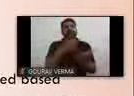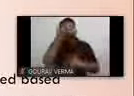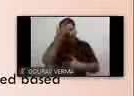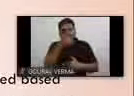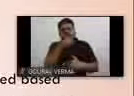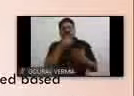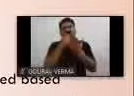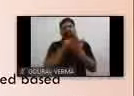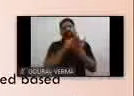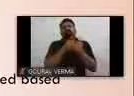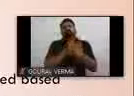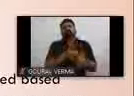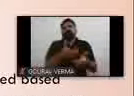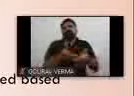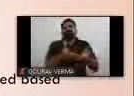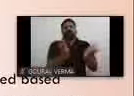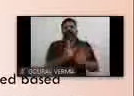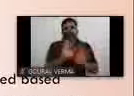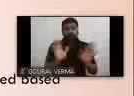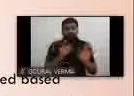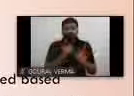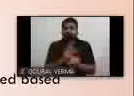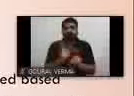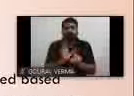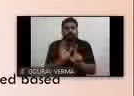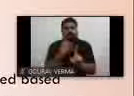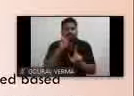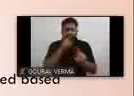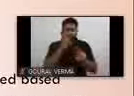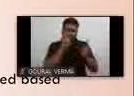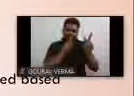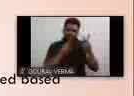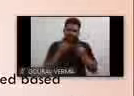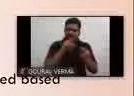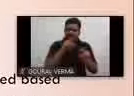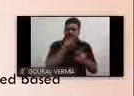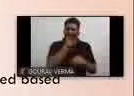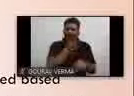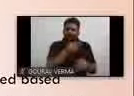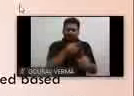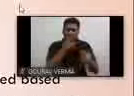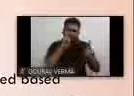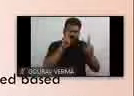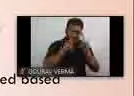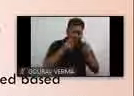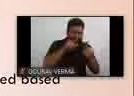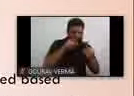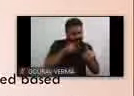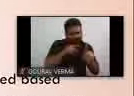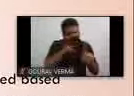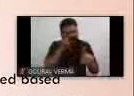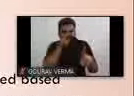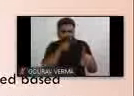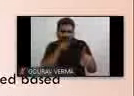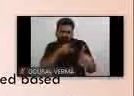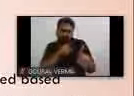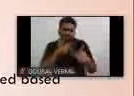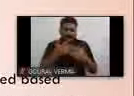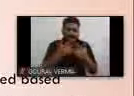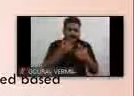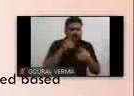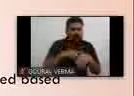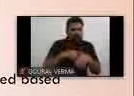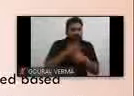are the medicines. One has to look at the child, one has to assess the child, observe the child over a period of